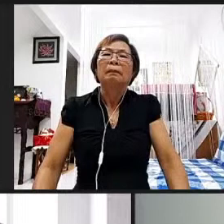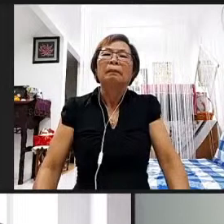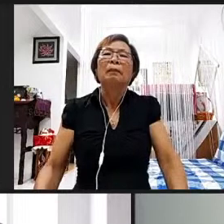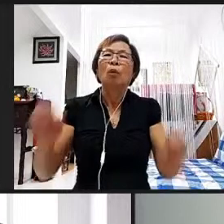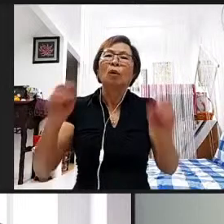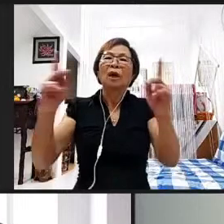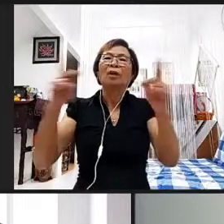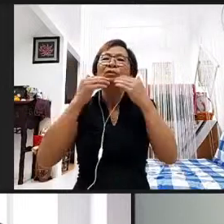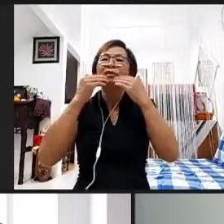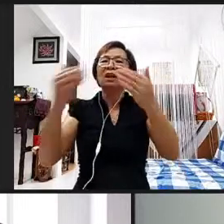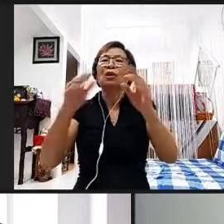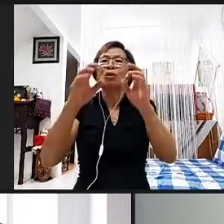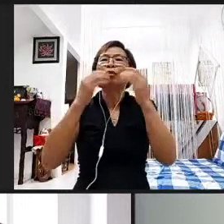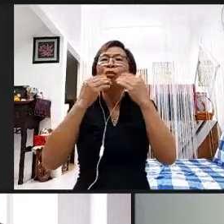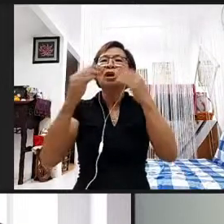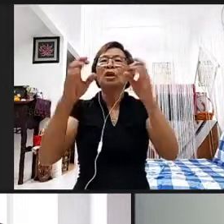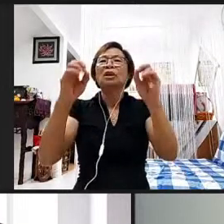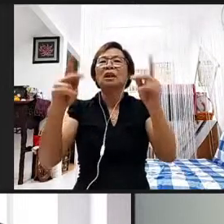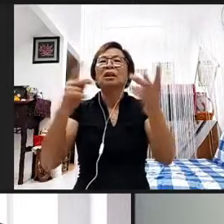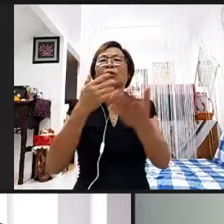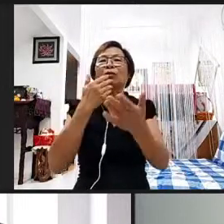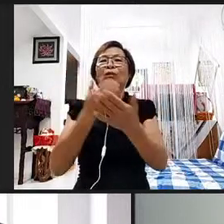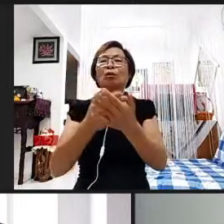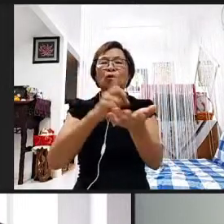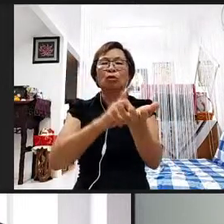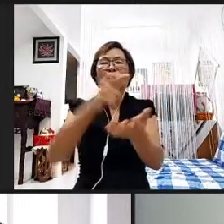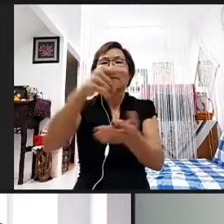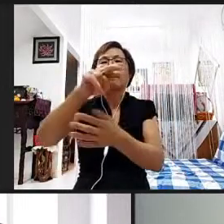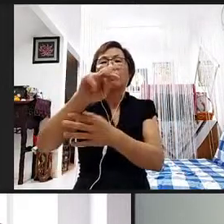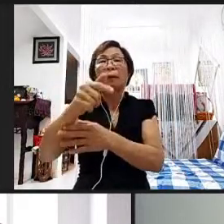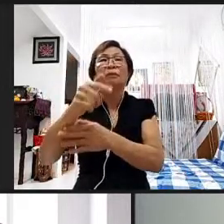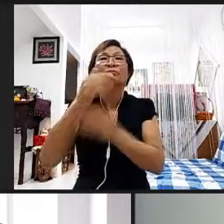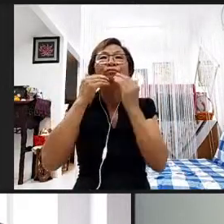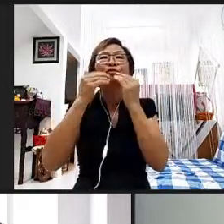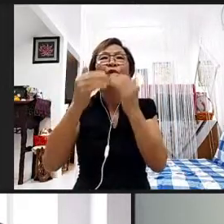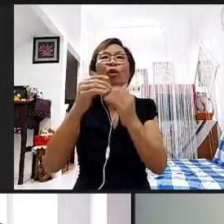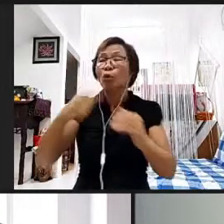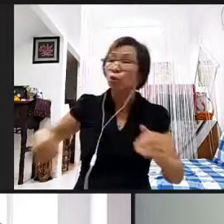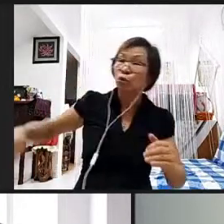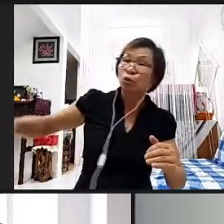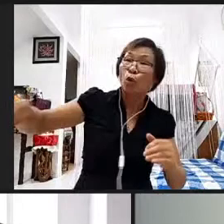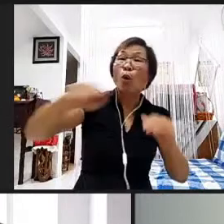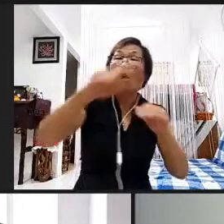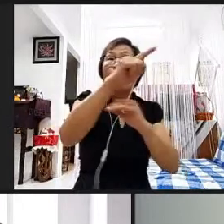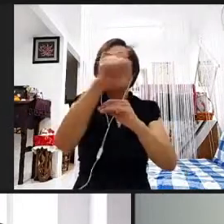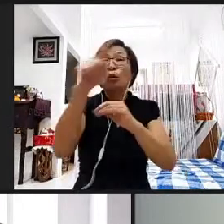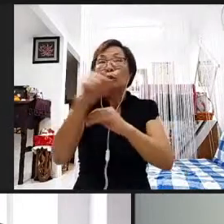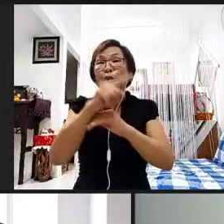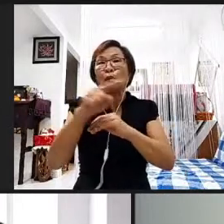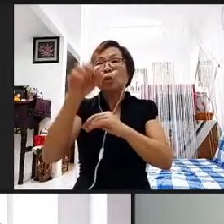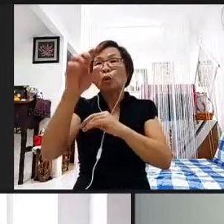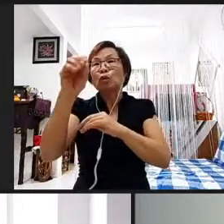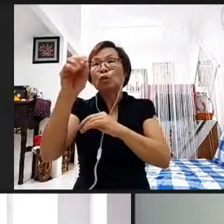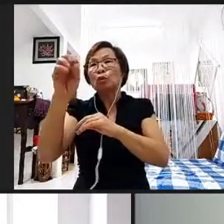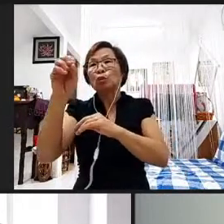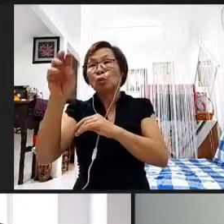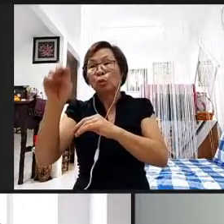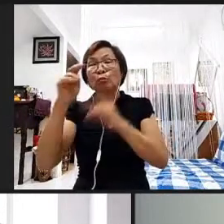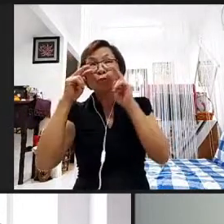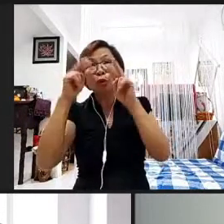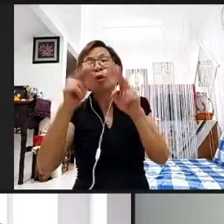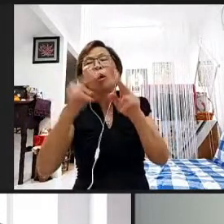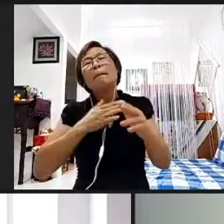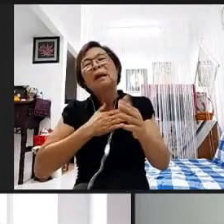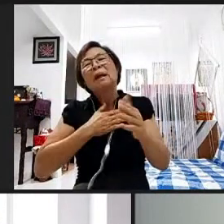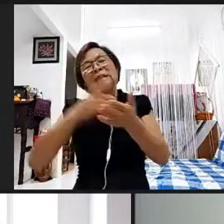Okay, thank you, Dr. Pang. Yeah, for those Zoom audience, I would suggest that you do check the chat